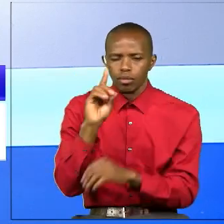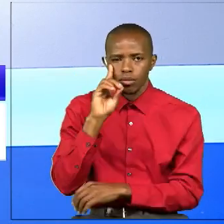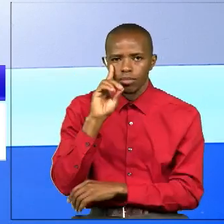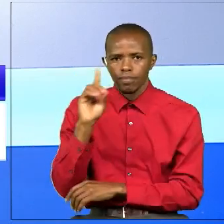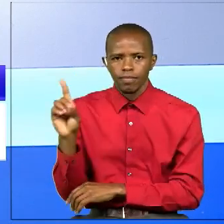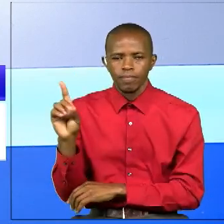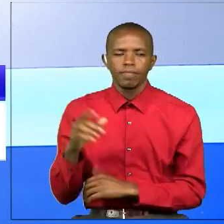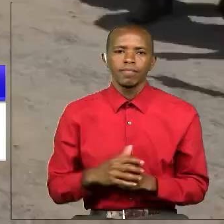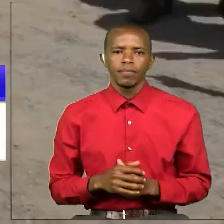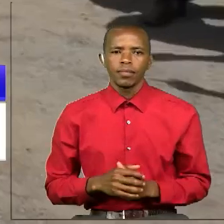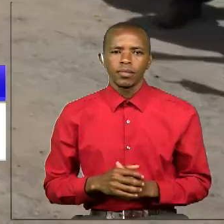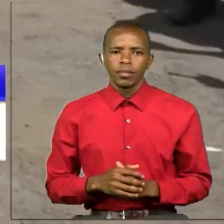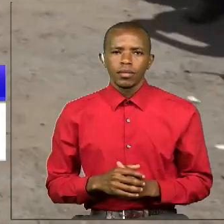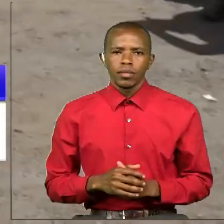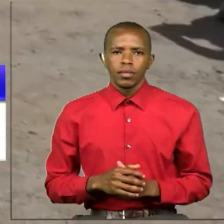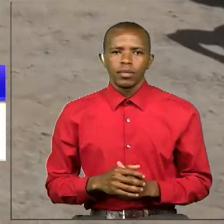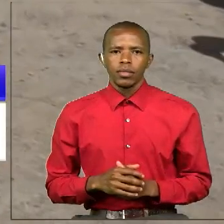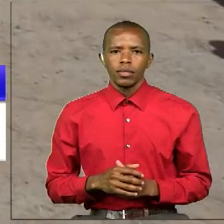walk.